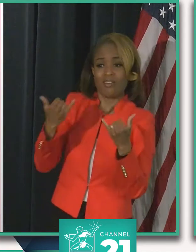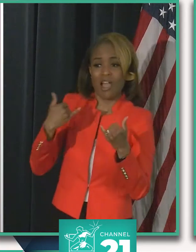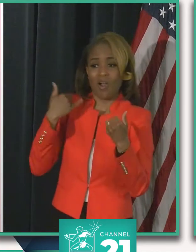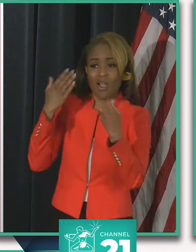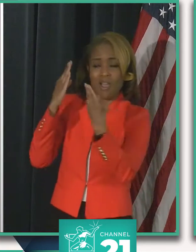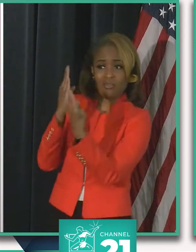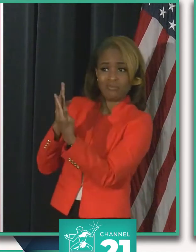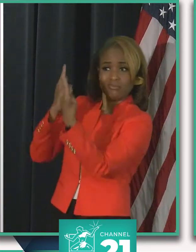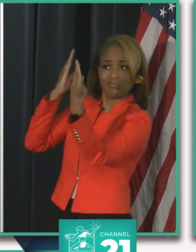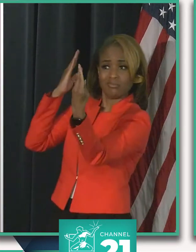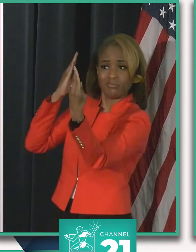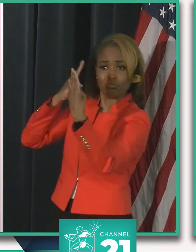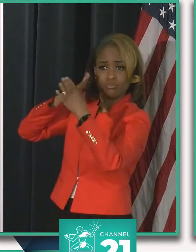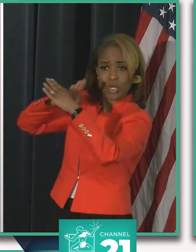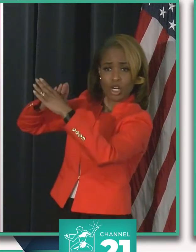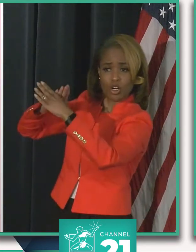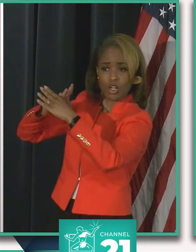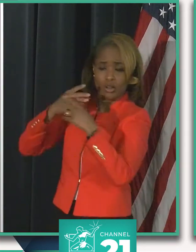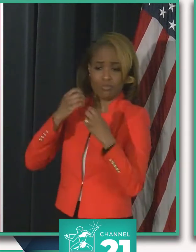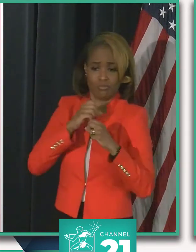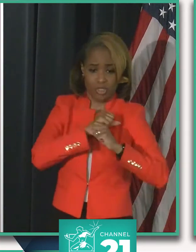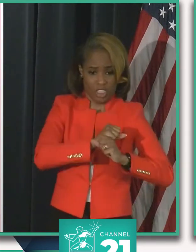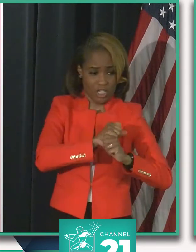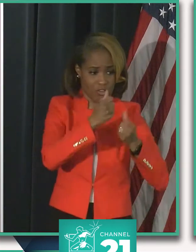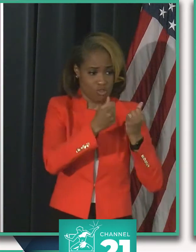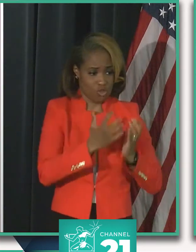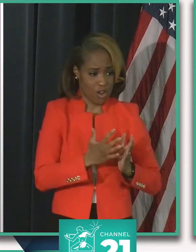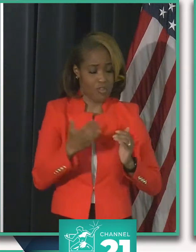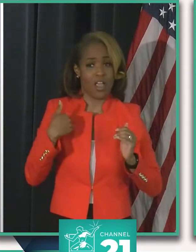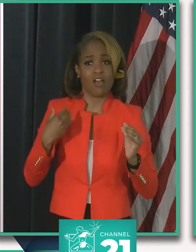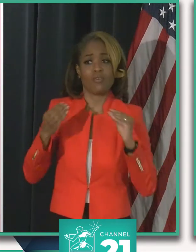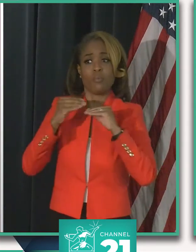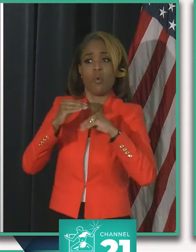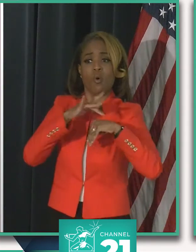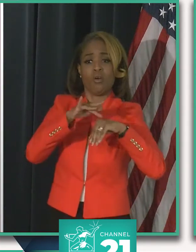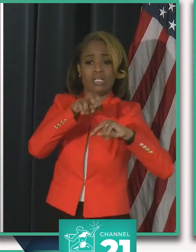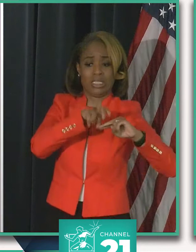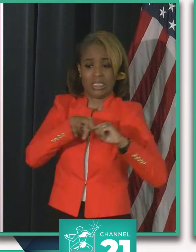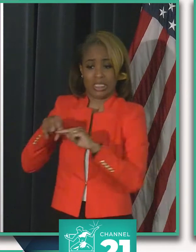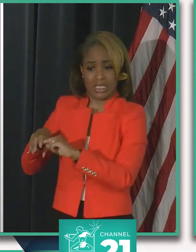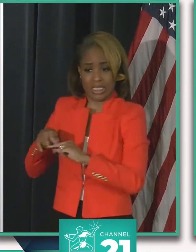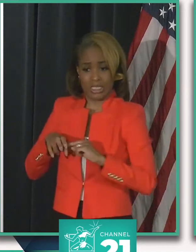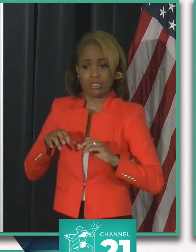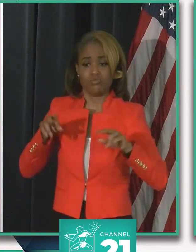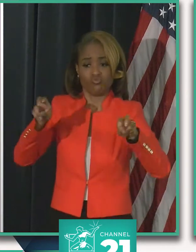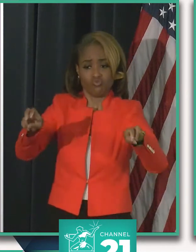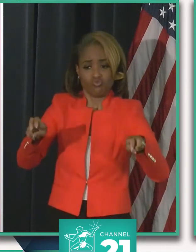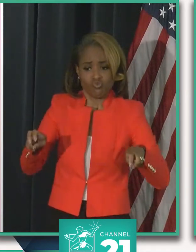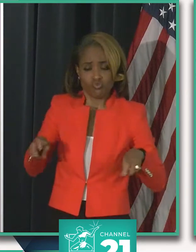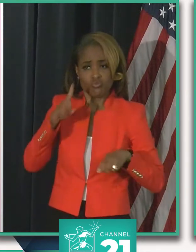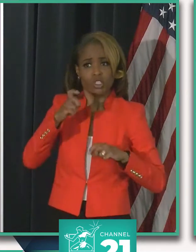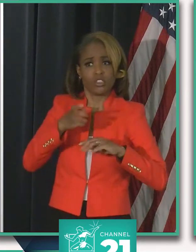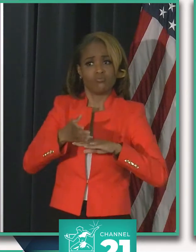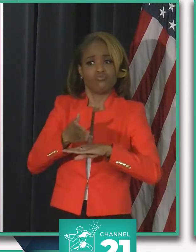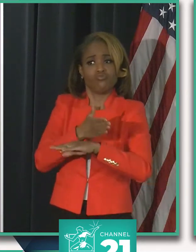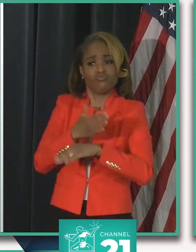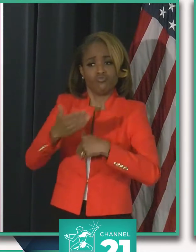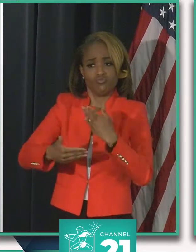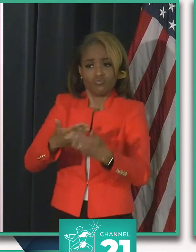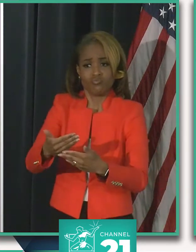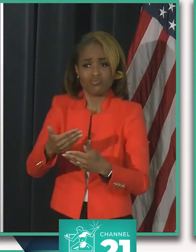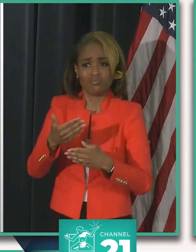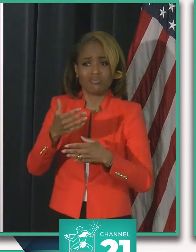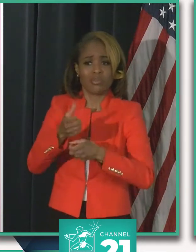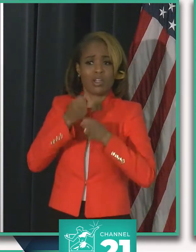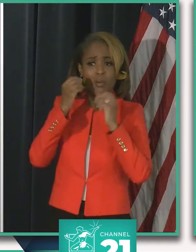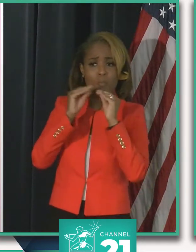doors protecting each driver. We've got more seats available because we've made progress. We're getting more